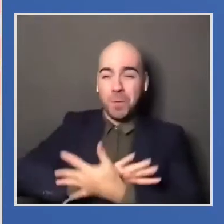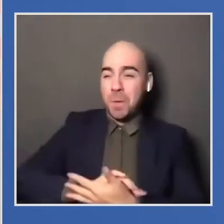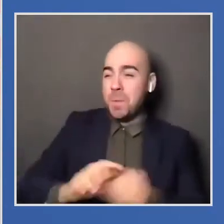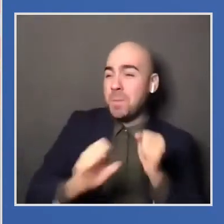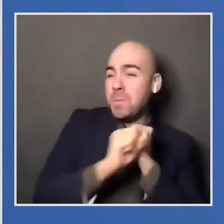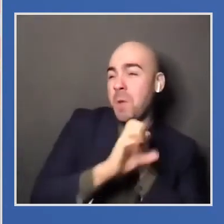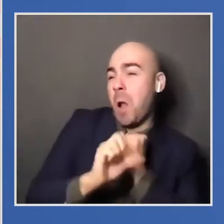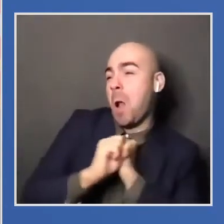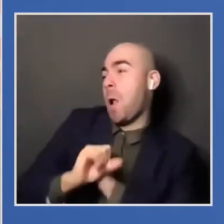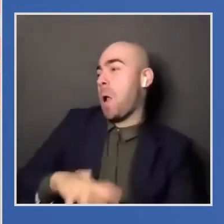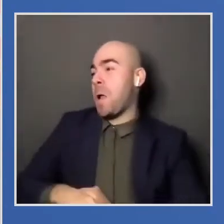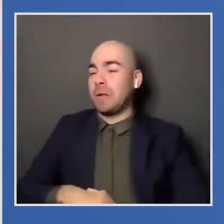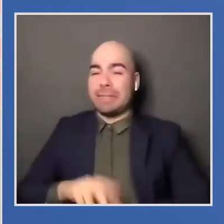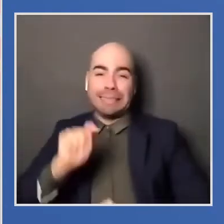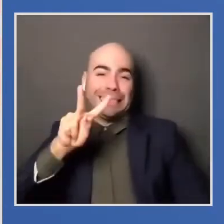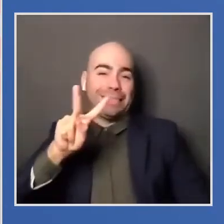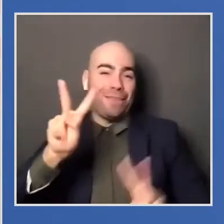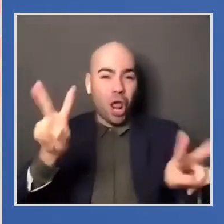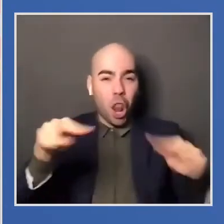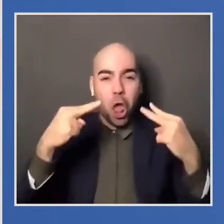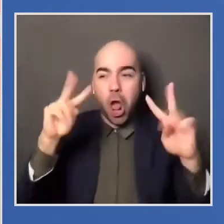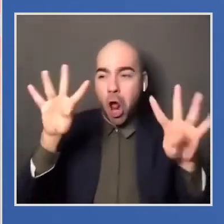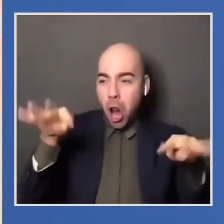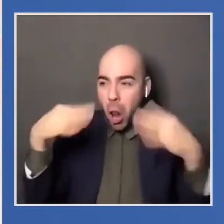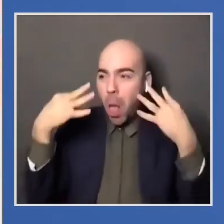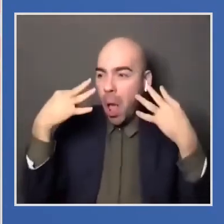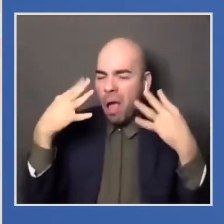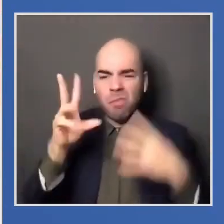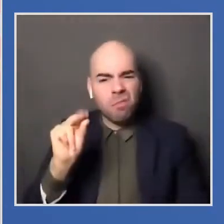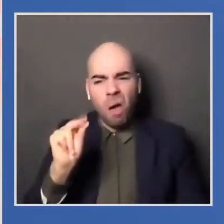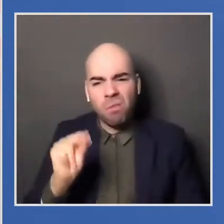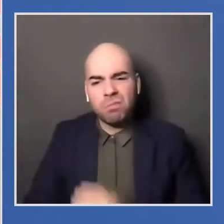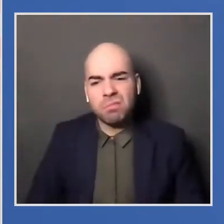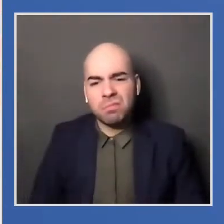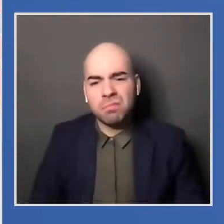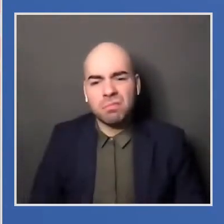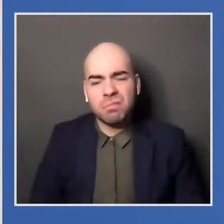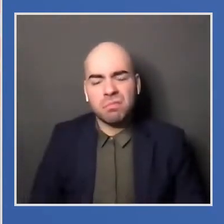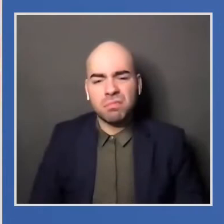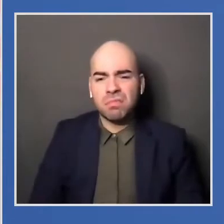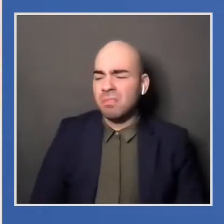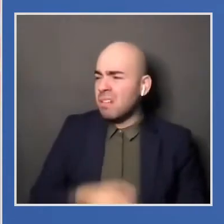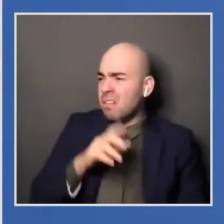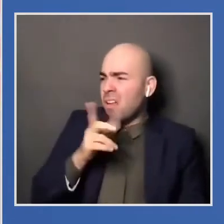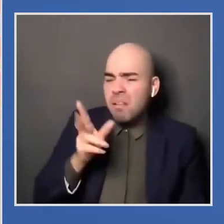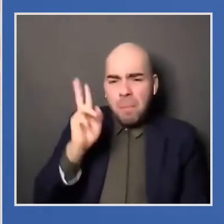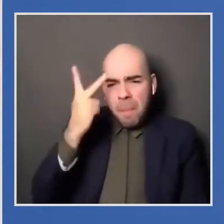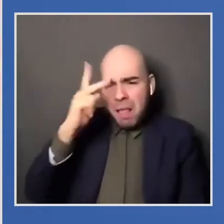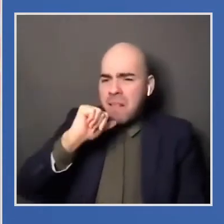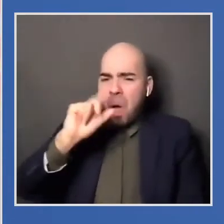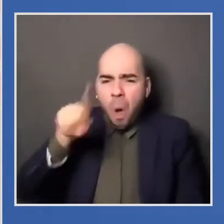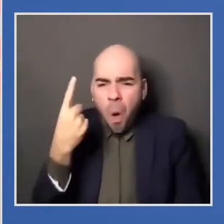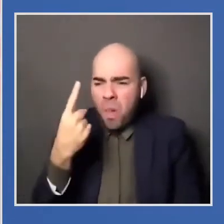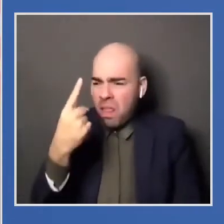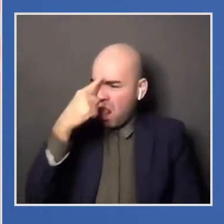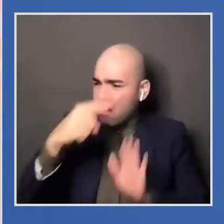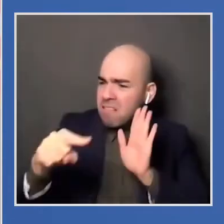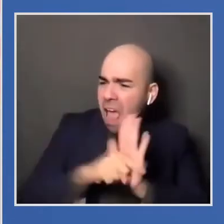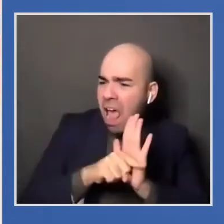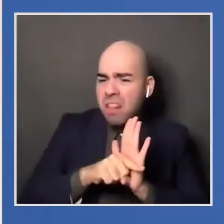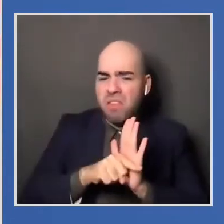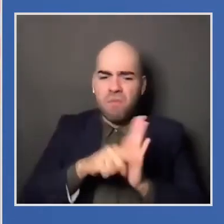but division, conflict, and oblique cynicism. He said, for those who seek to